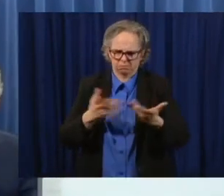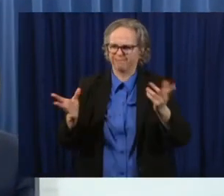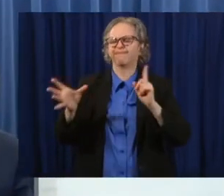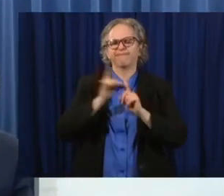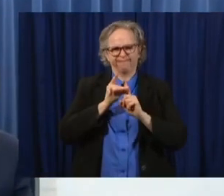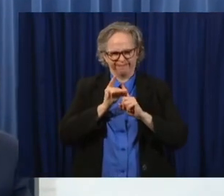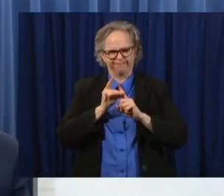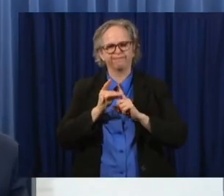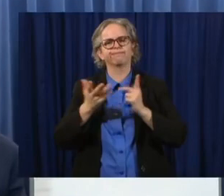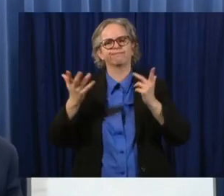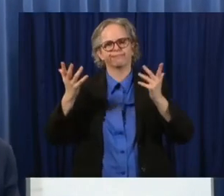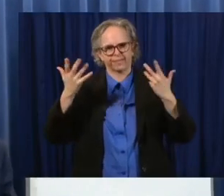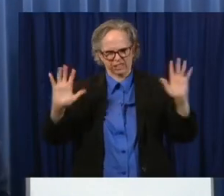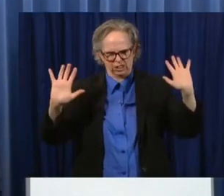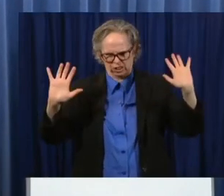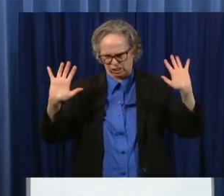positive.